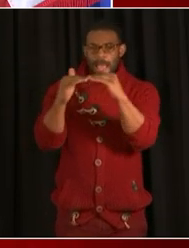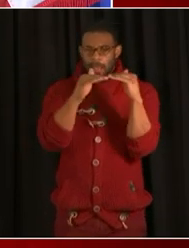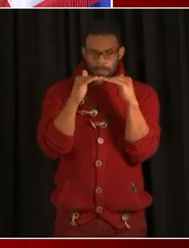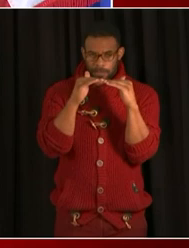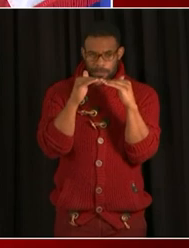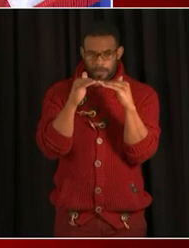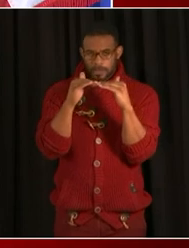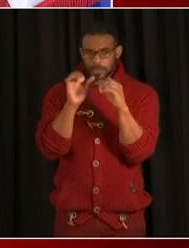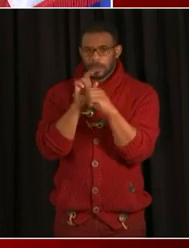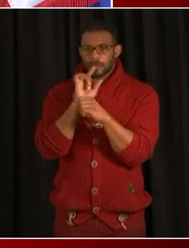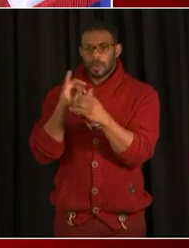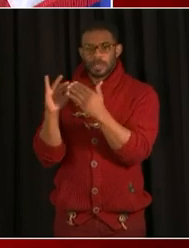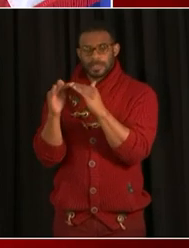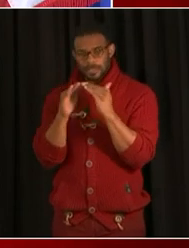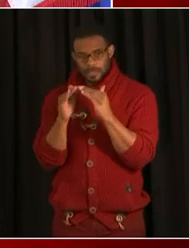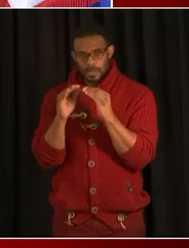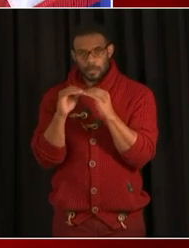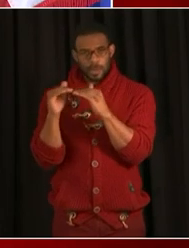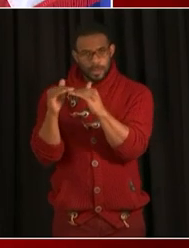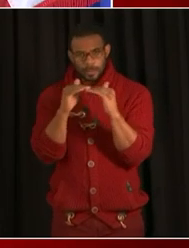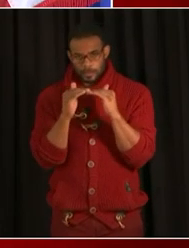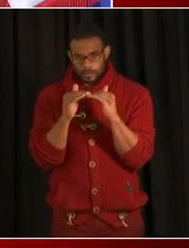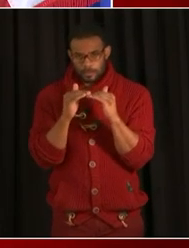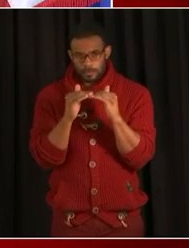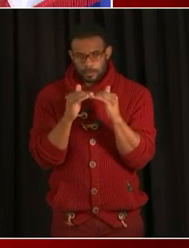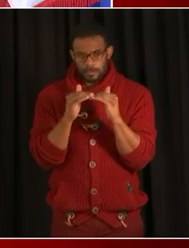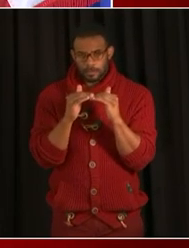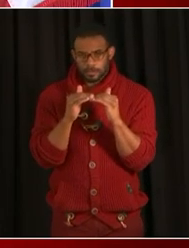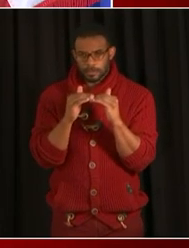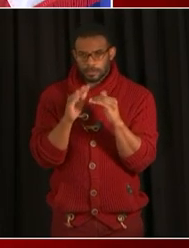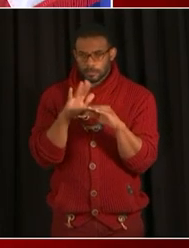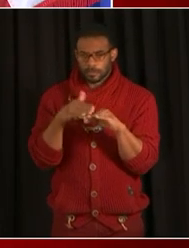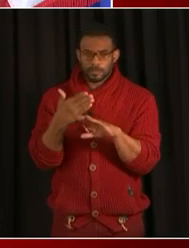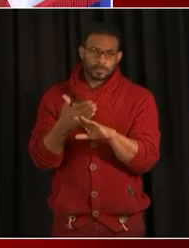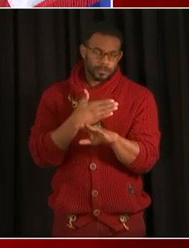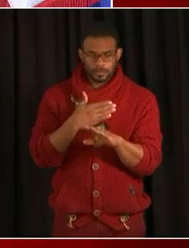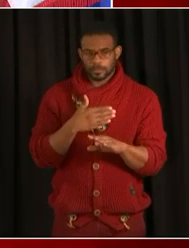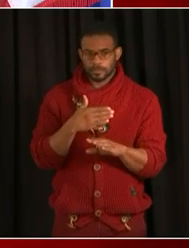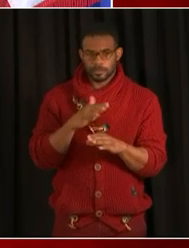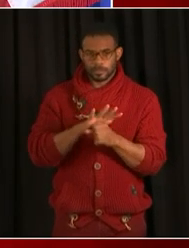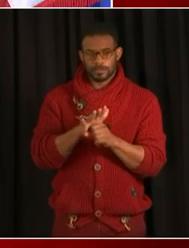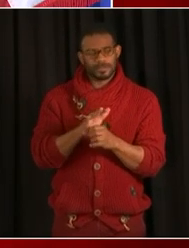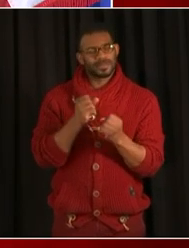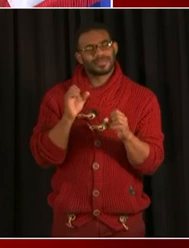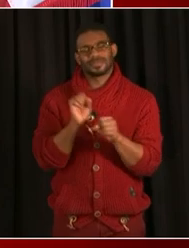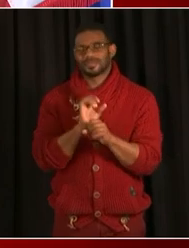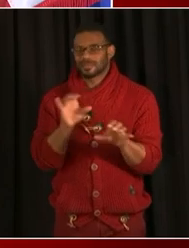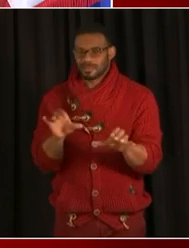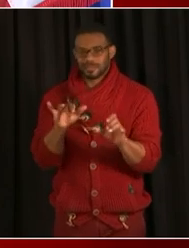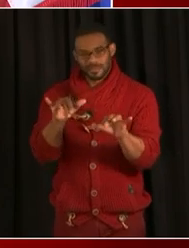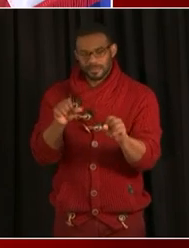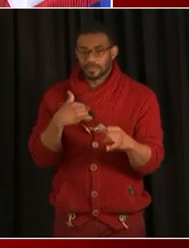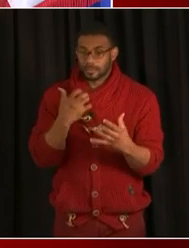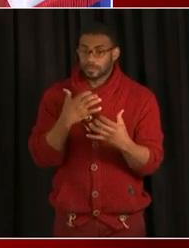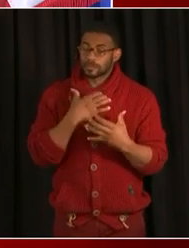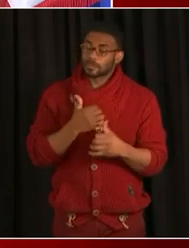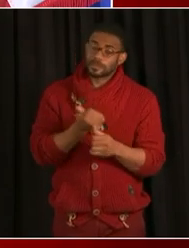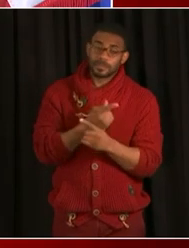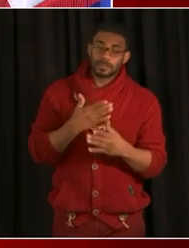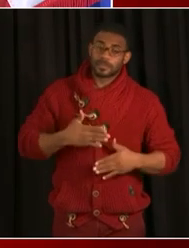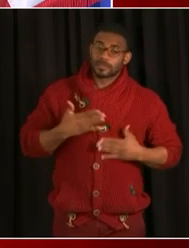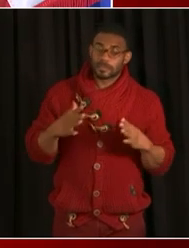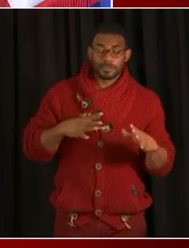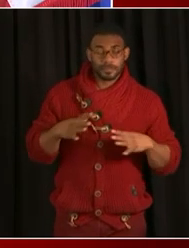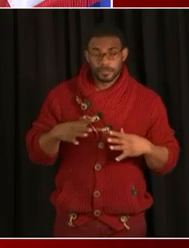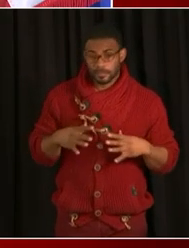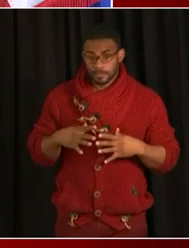equitable and makes our city more equitable than it was before the pandemic. So there's a lot of work to do. We want to wish everybody